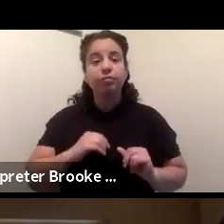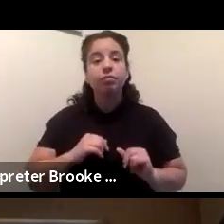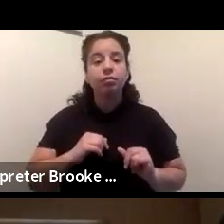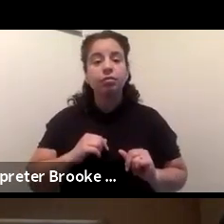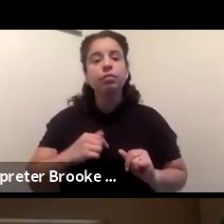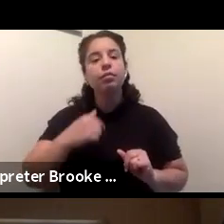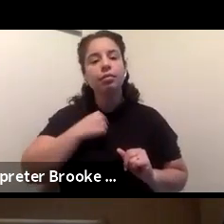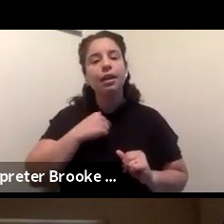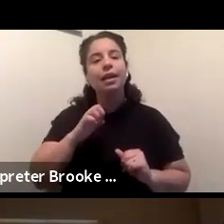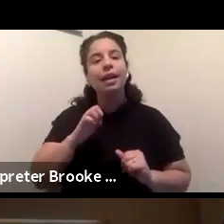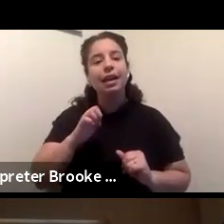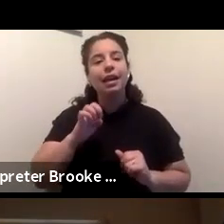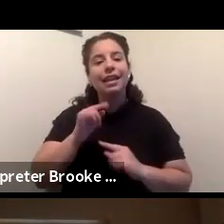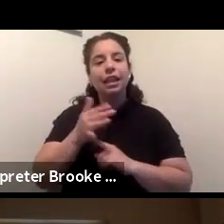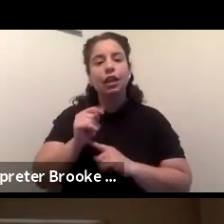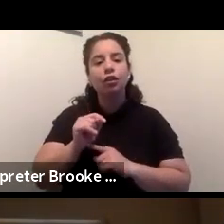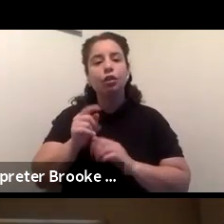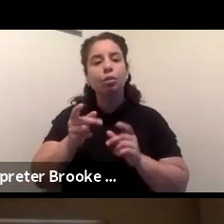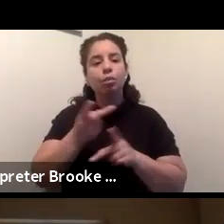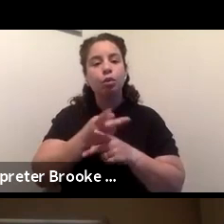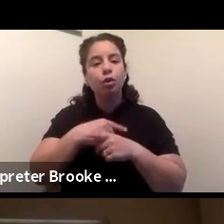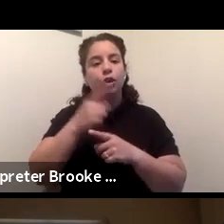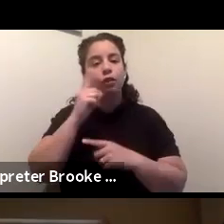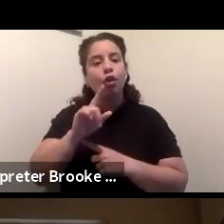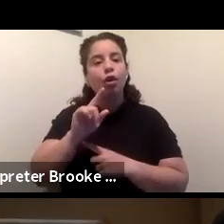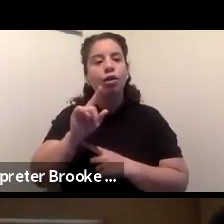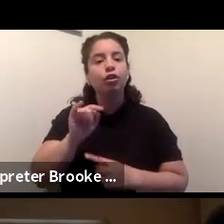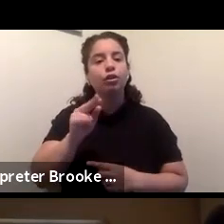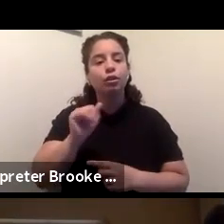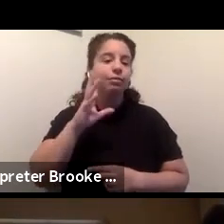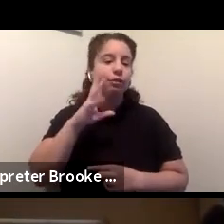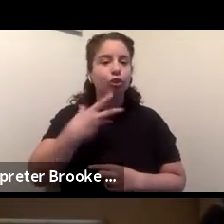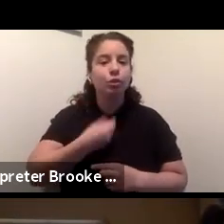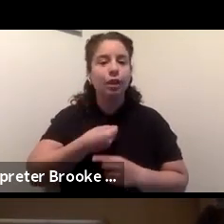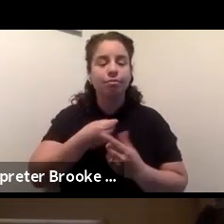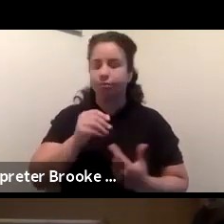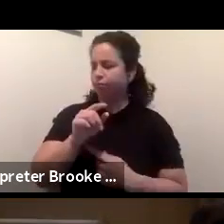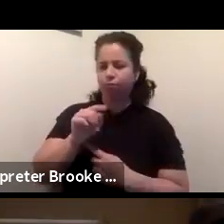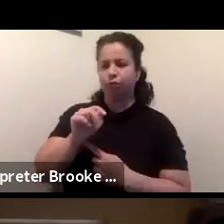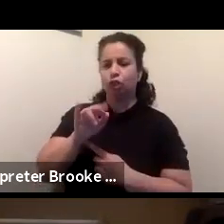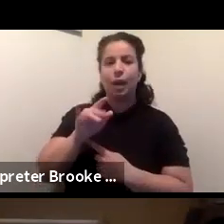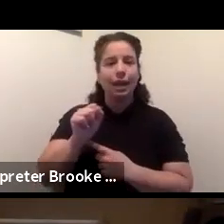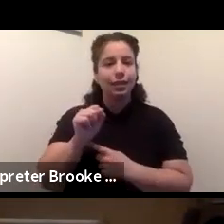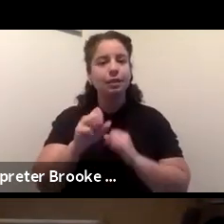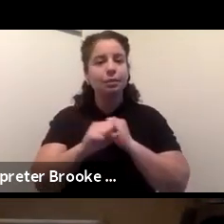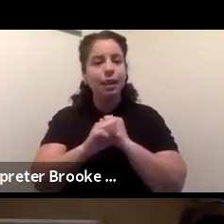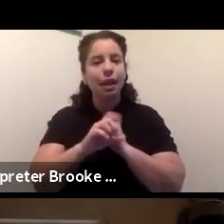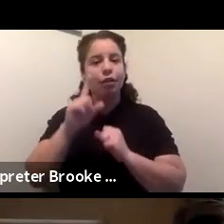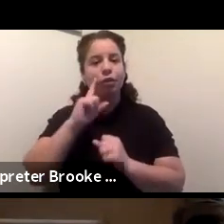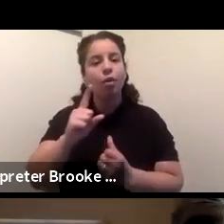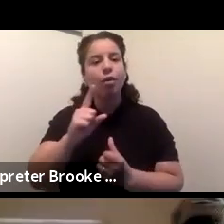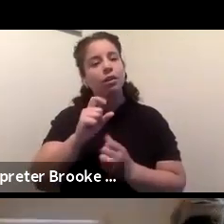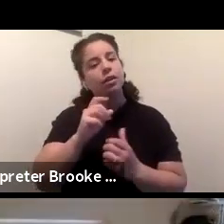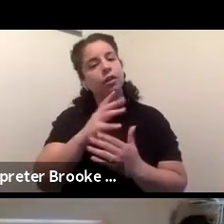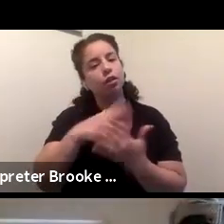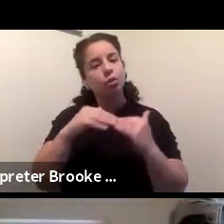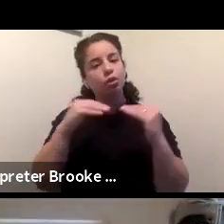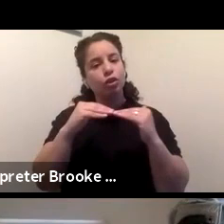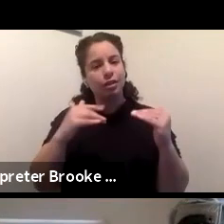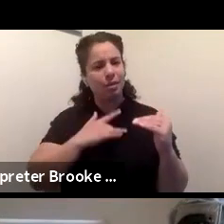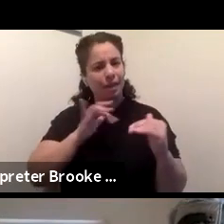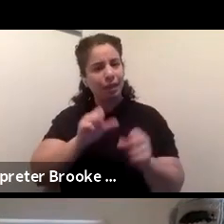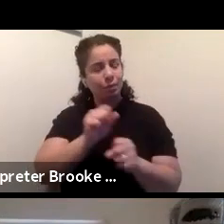executive producer of Calling Up Justice. It's a transmedia social justice practice. So this is what I do. I meet with people in real